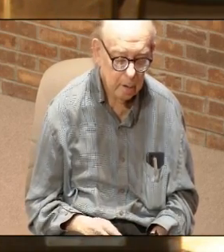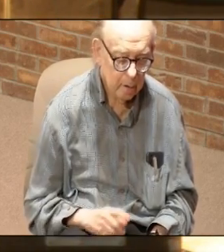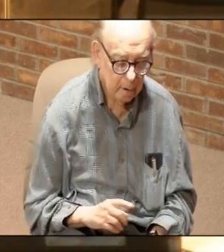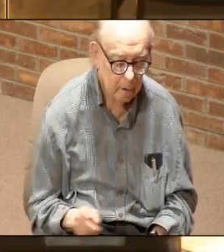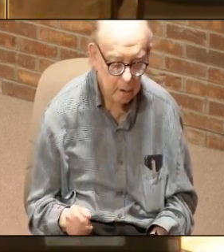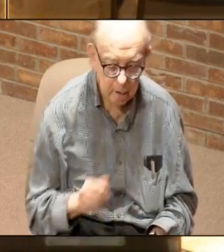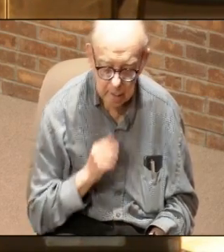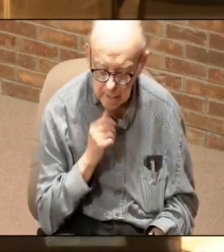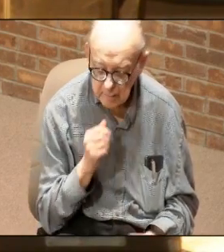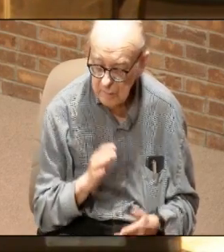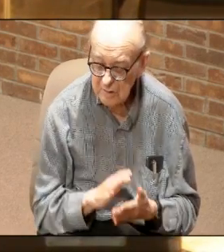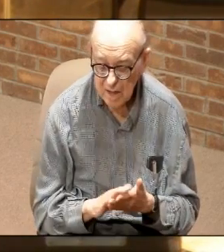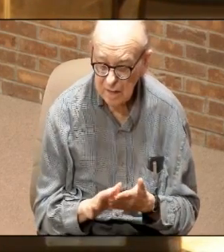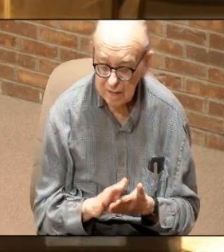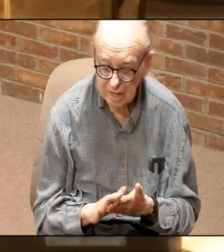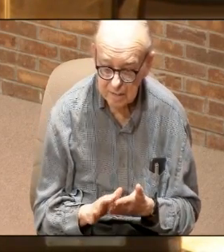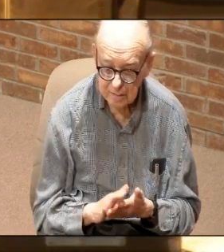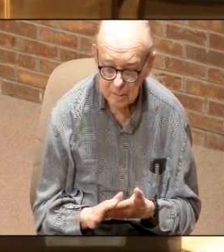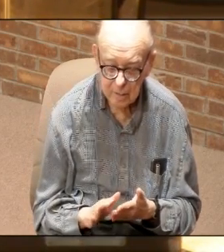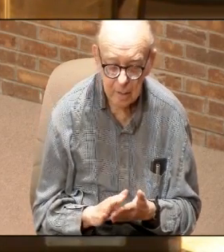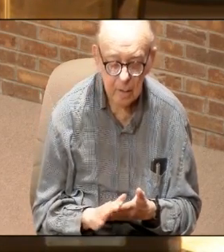They were not clean.